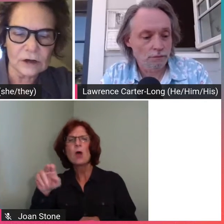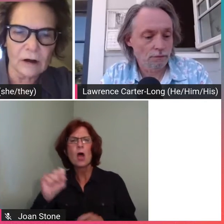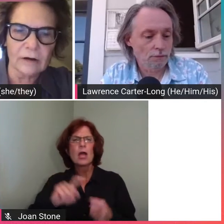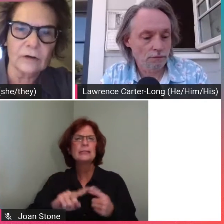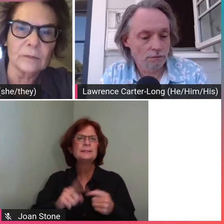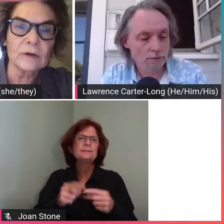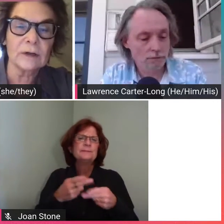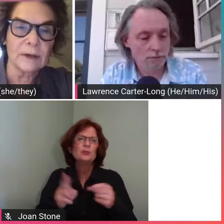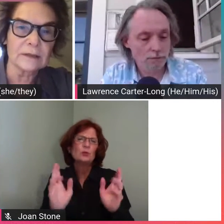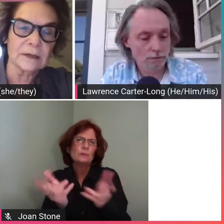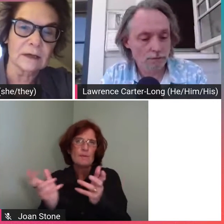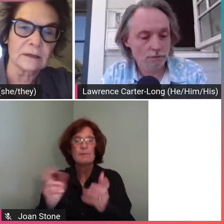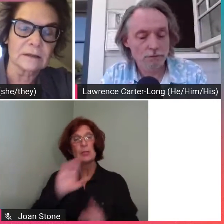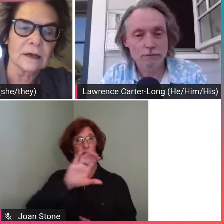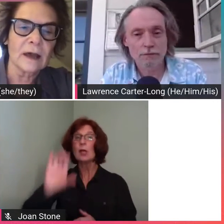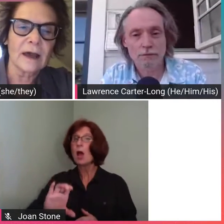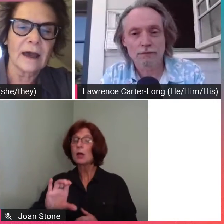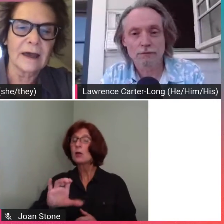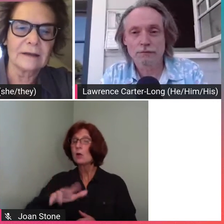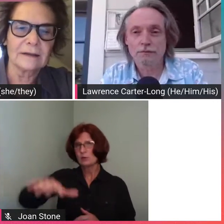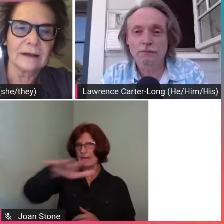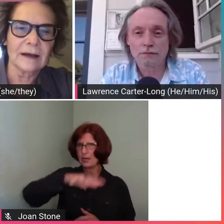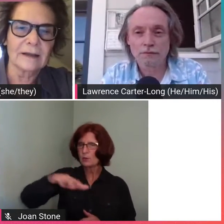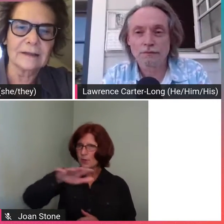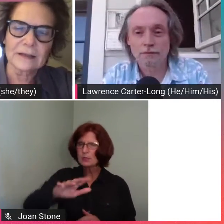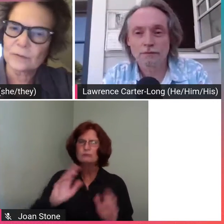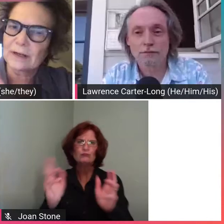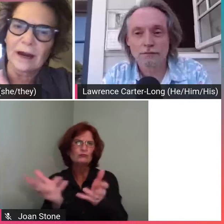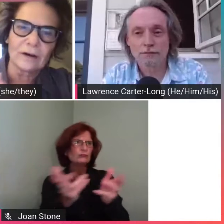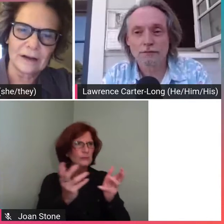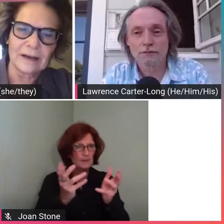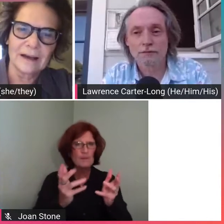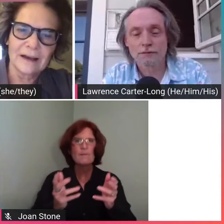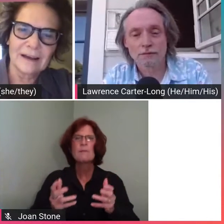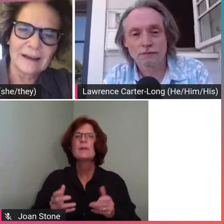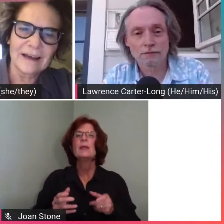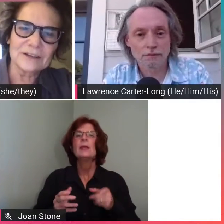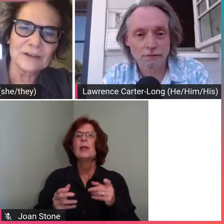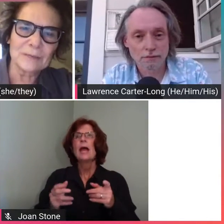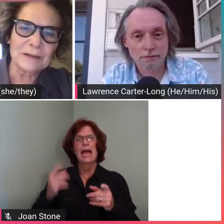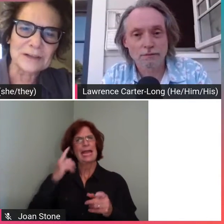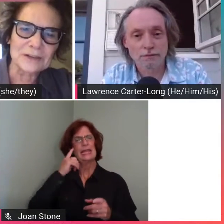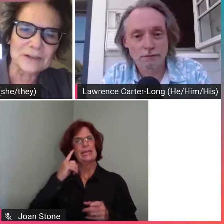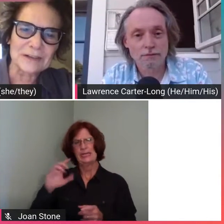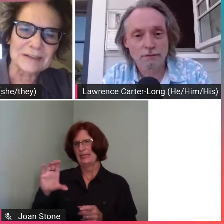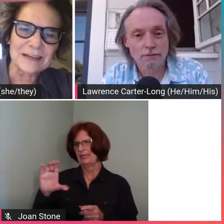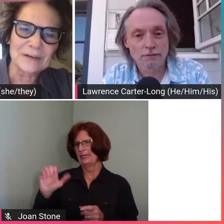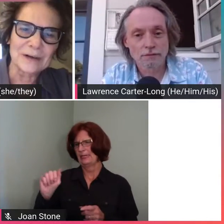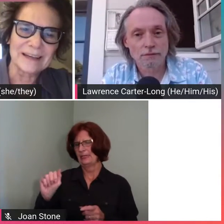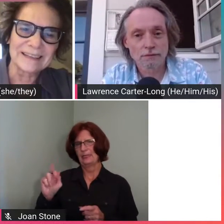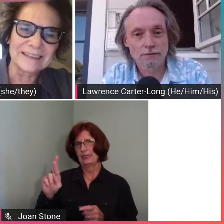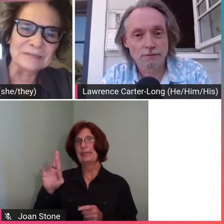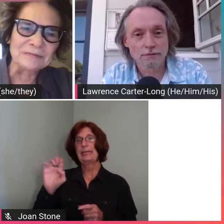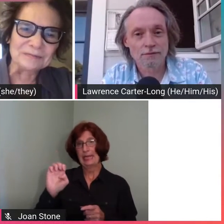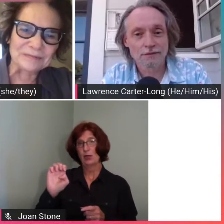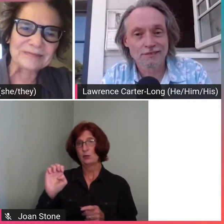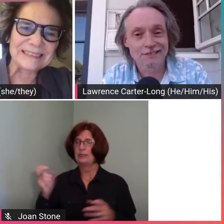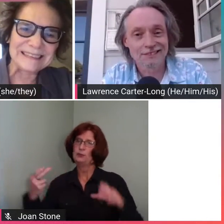in Chicago, community-based settings. And I think that's when Carrie entered the picture. So take it